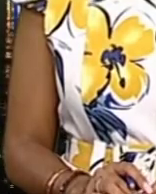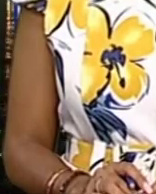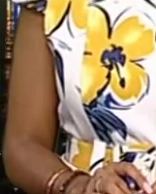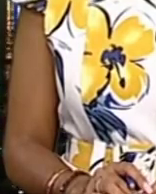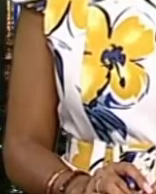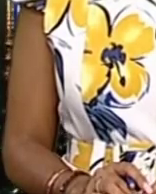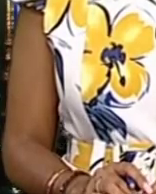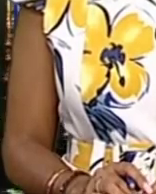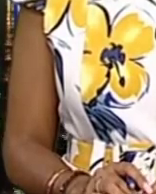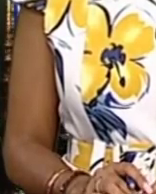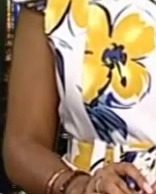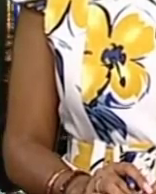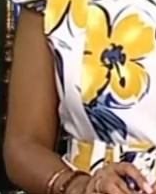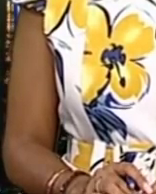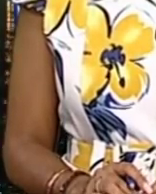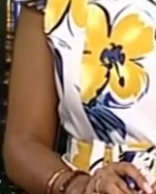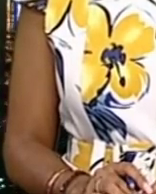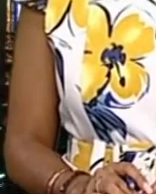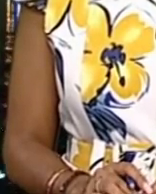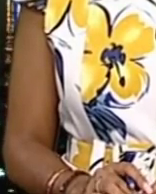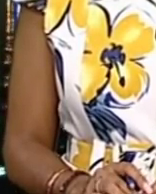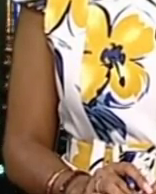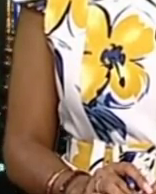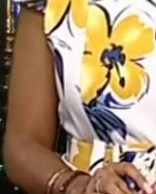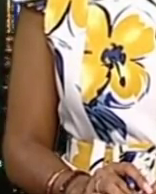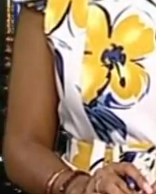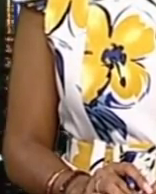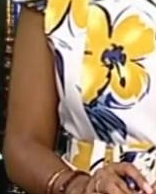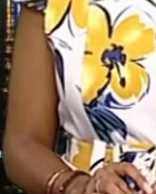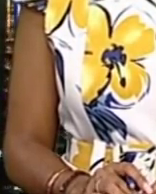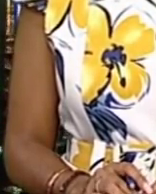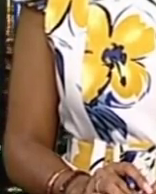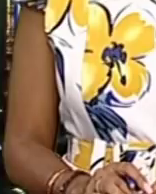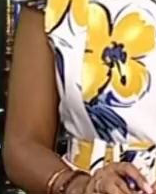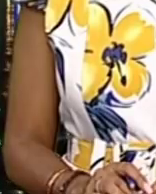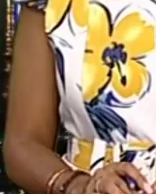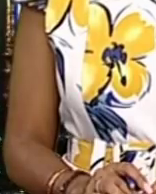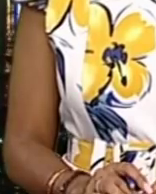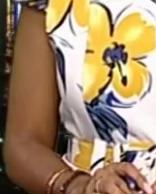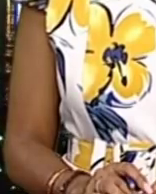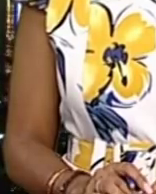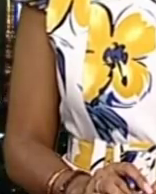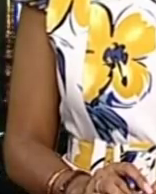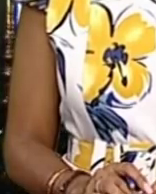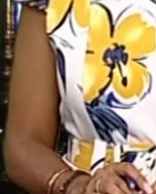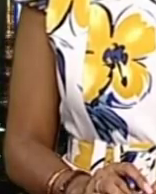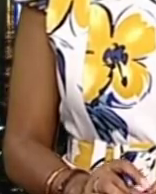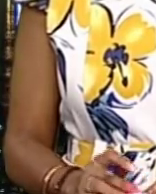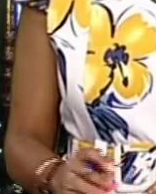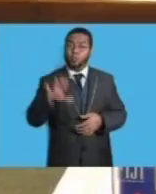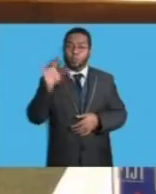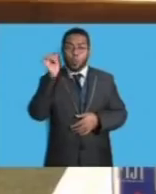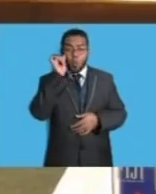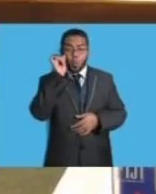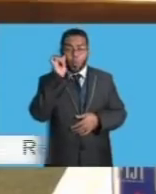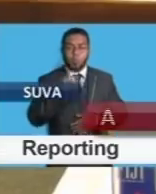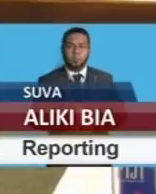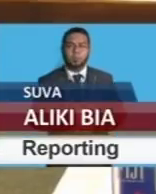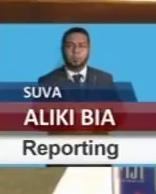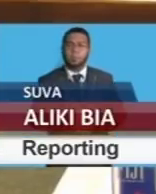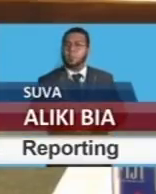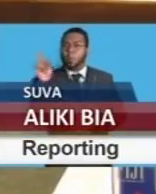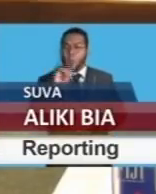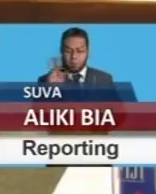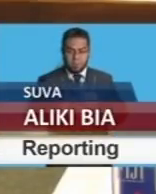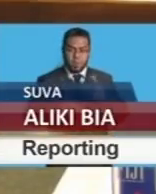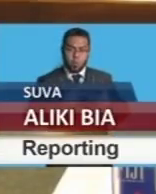such appointments, Seruratu said a selection process is always in place. Ali Kimbia with the story. Professor